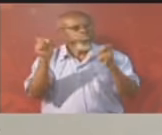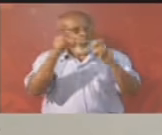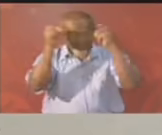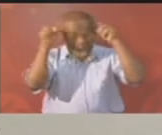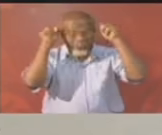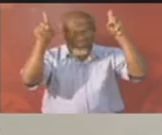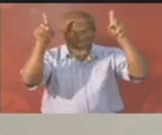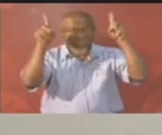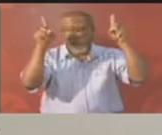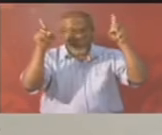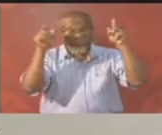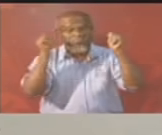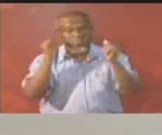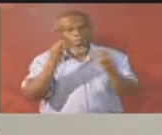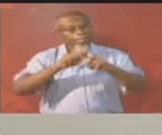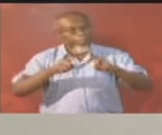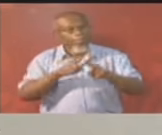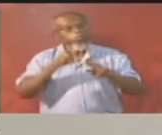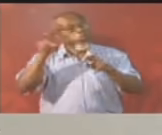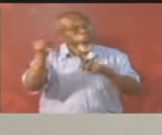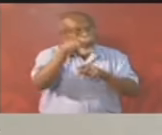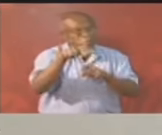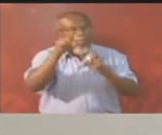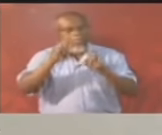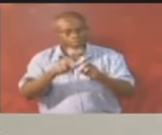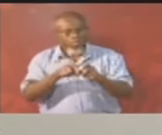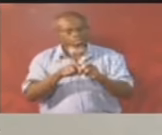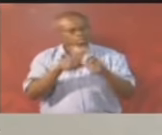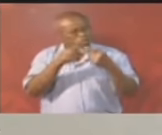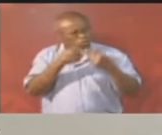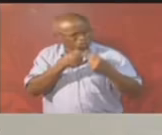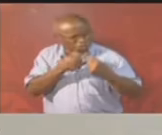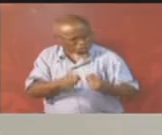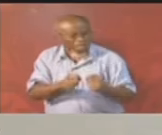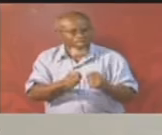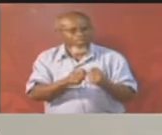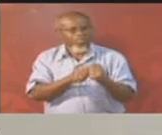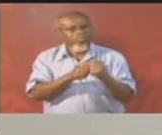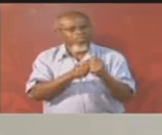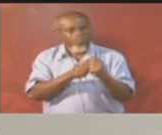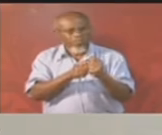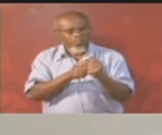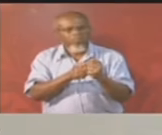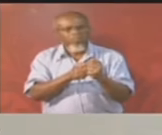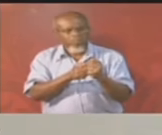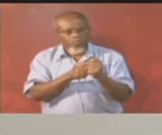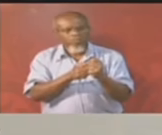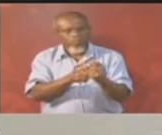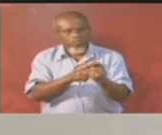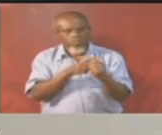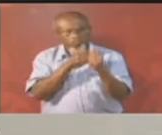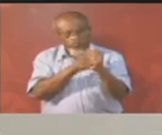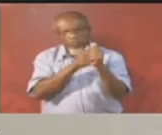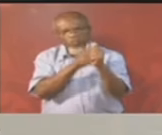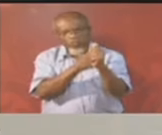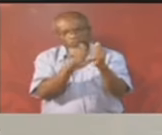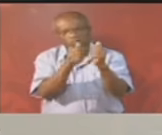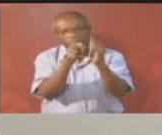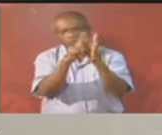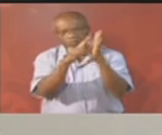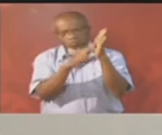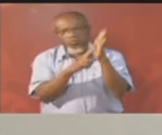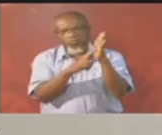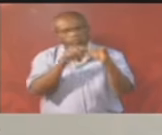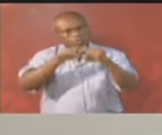But that means that we need to try harder to maintain the braking pressure until such time as we get the desired